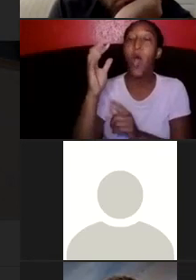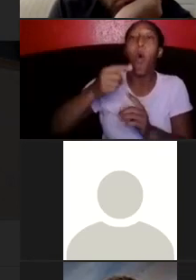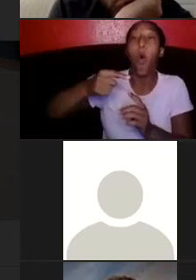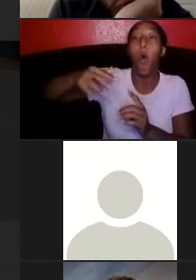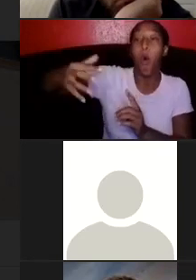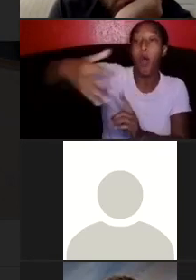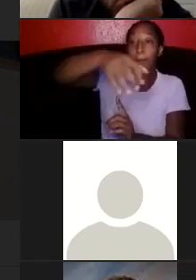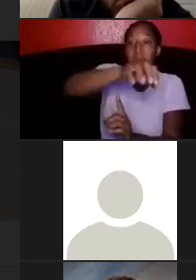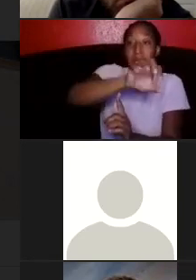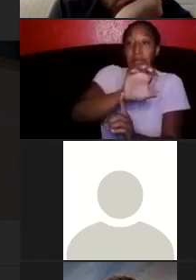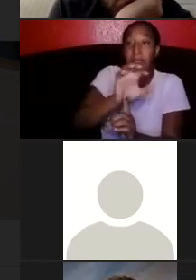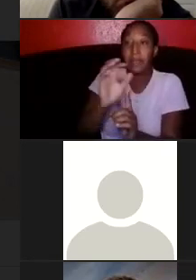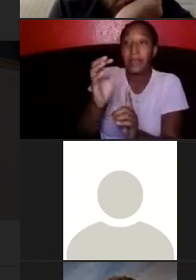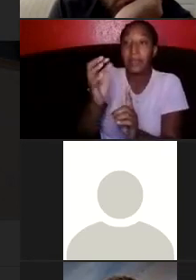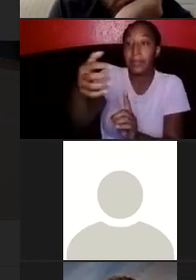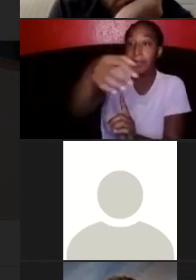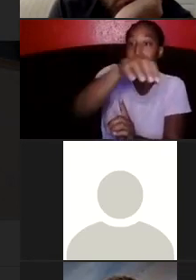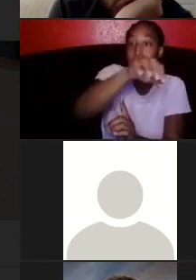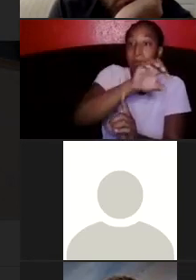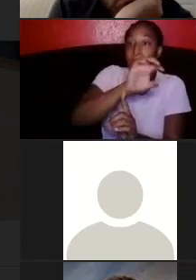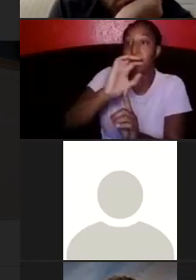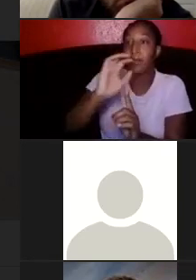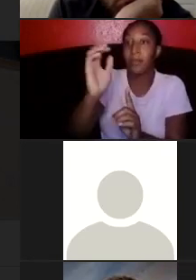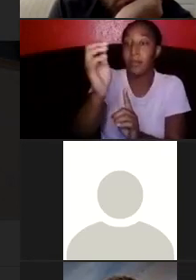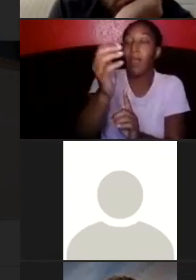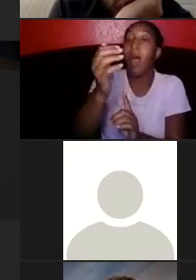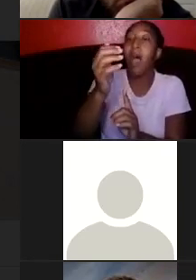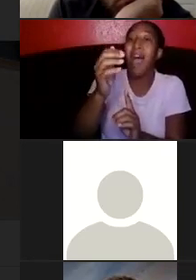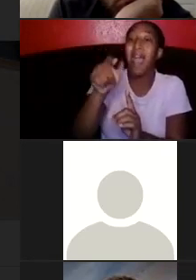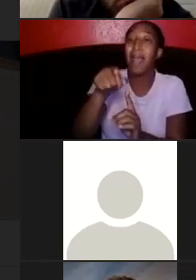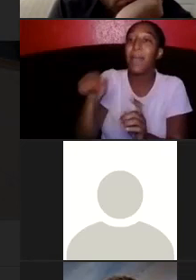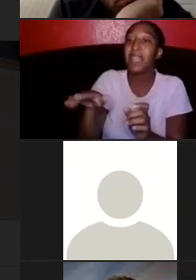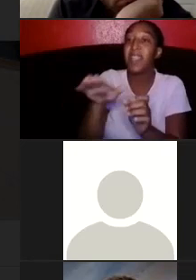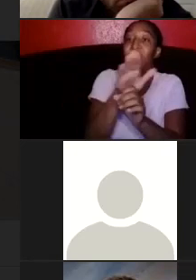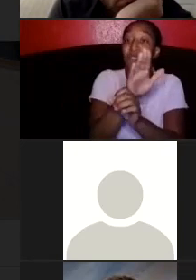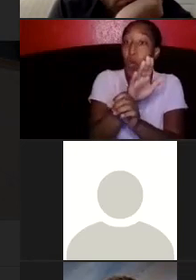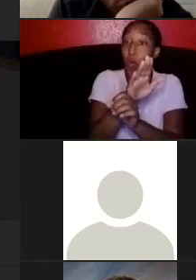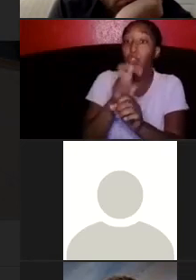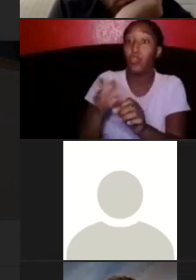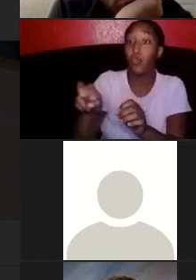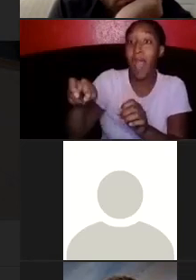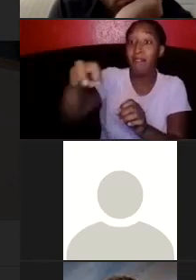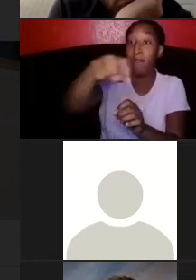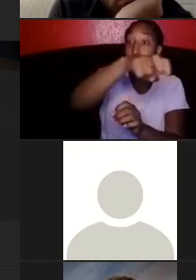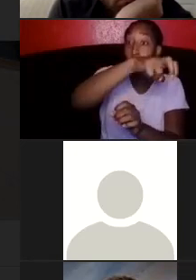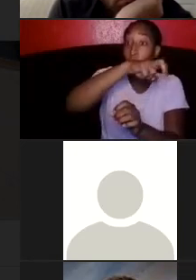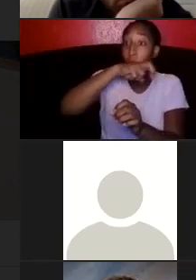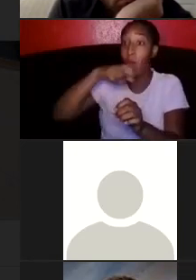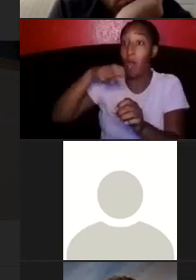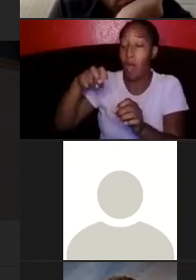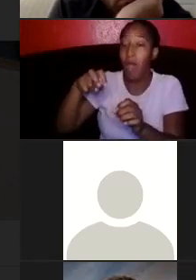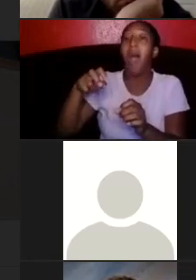complete trip every 90 minutes or an hour and a half or 1.5